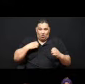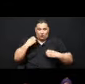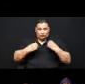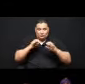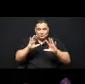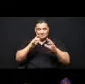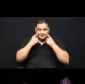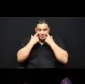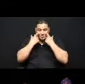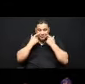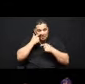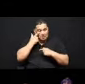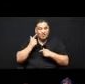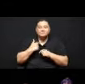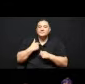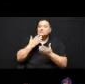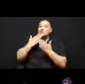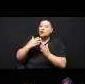Joanne Millard,